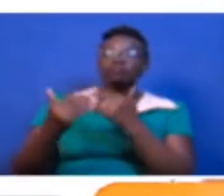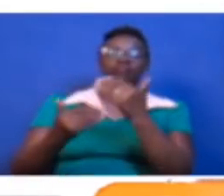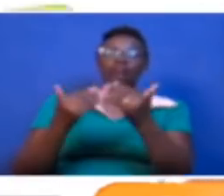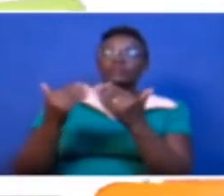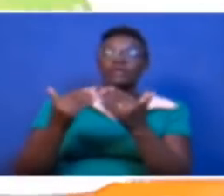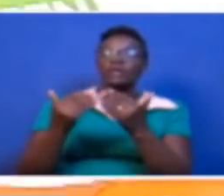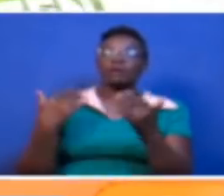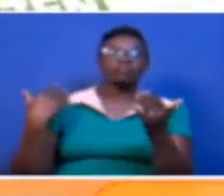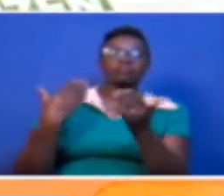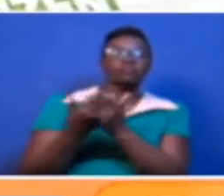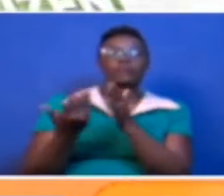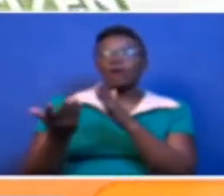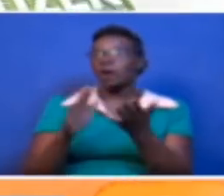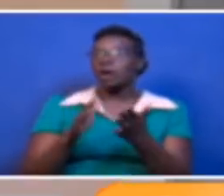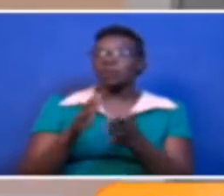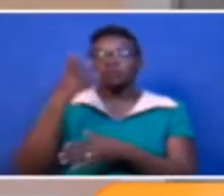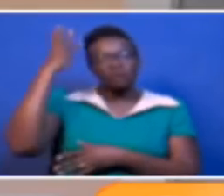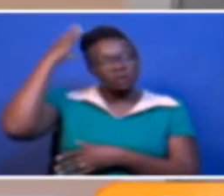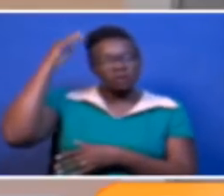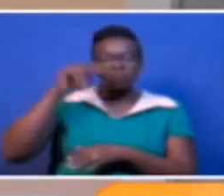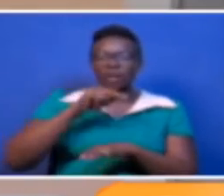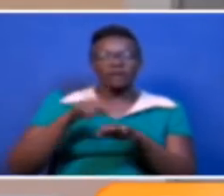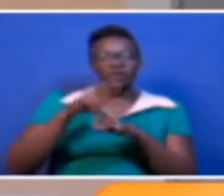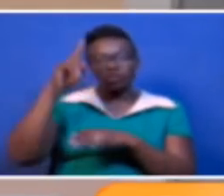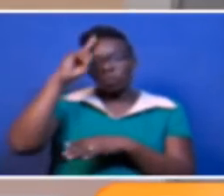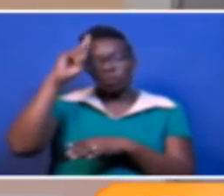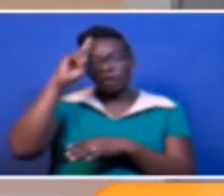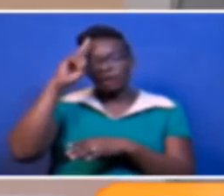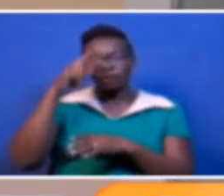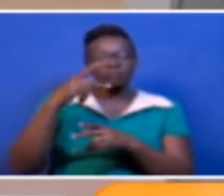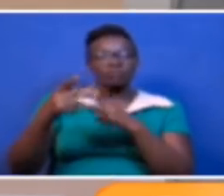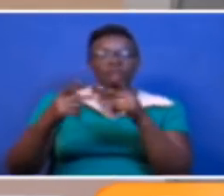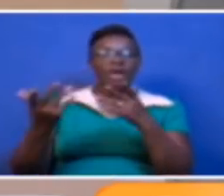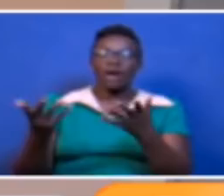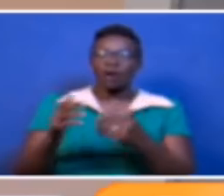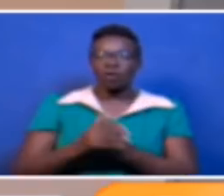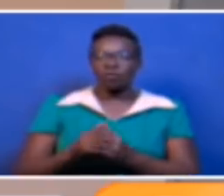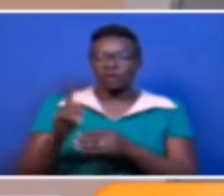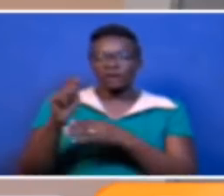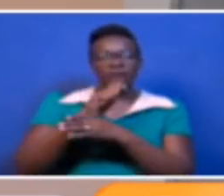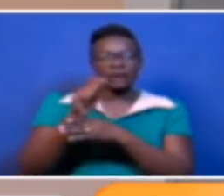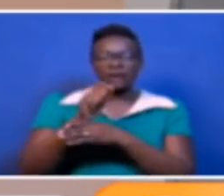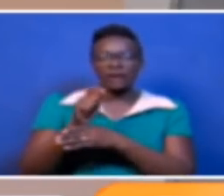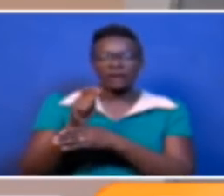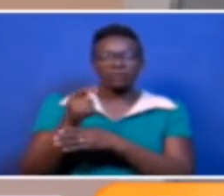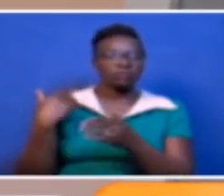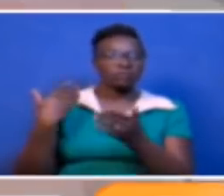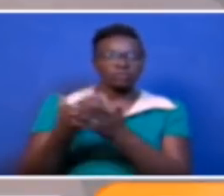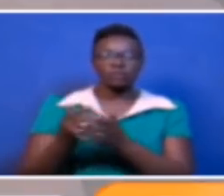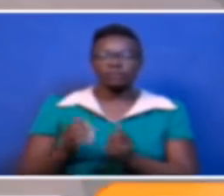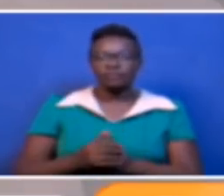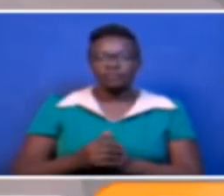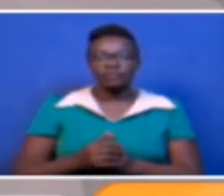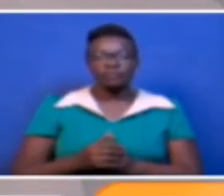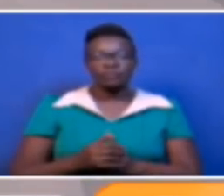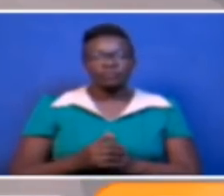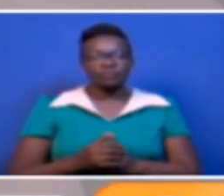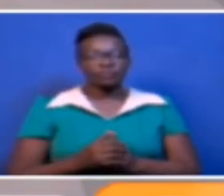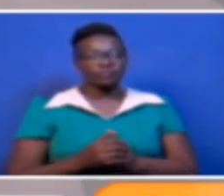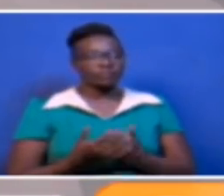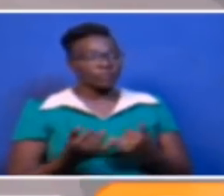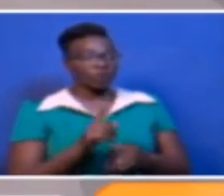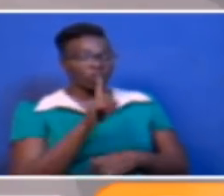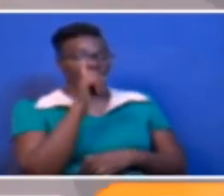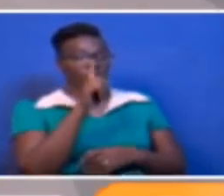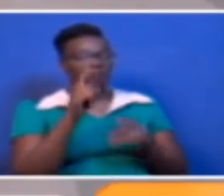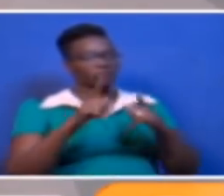know, how are the Somali National Police progressing with the training that we're giving them? It's okay. One of the most, the